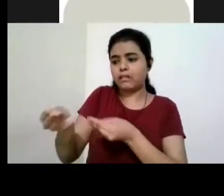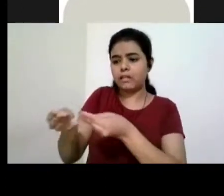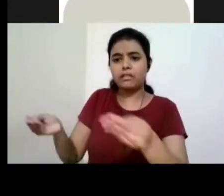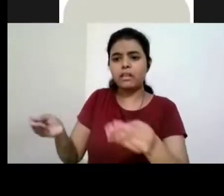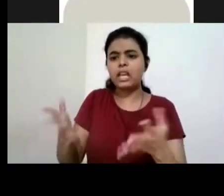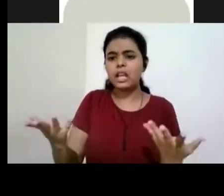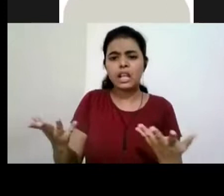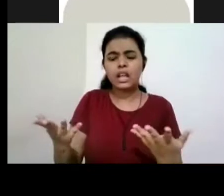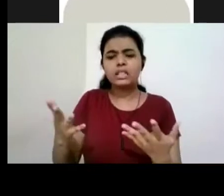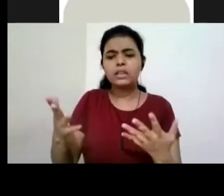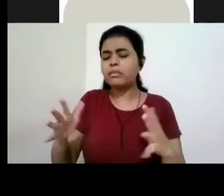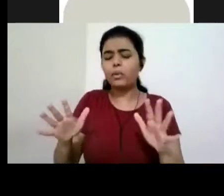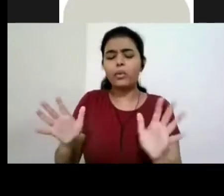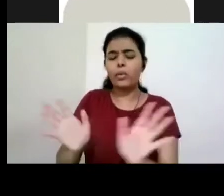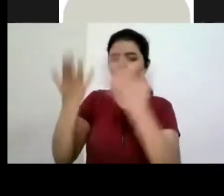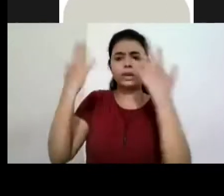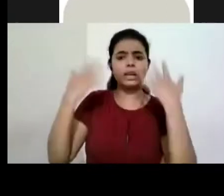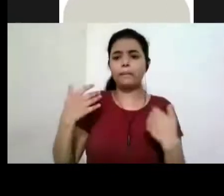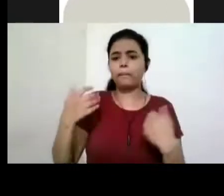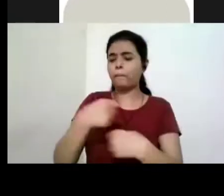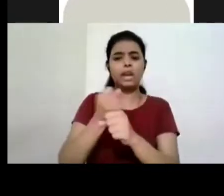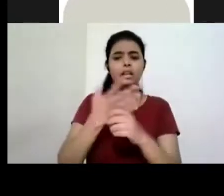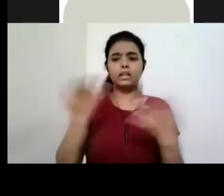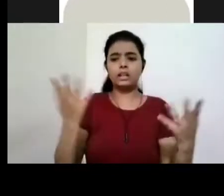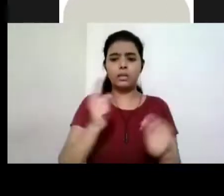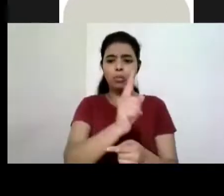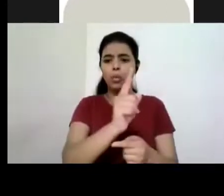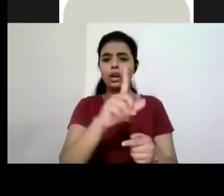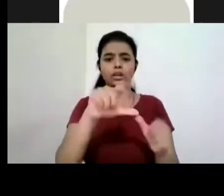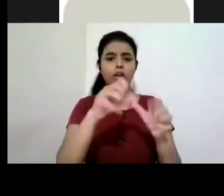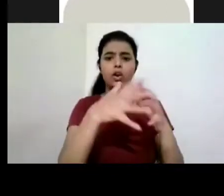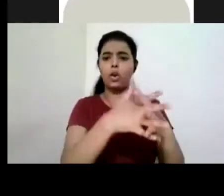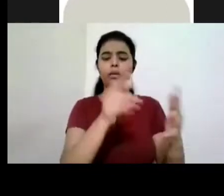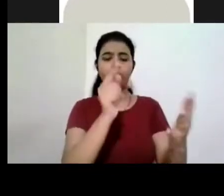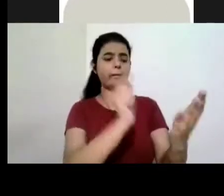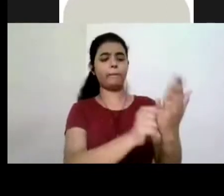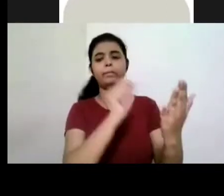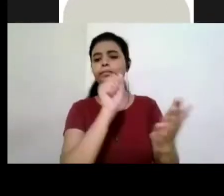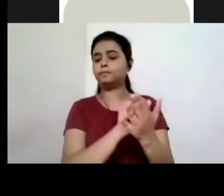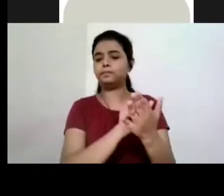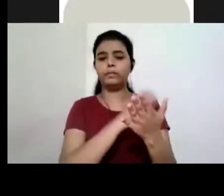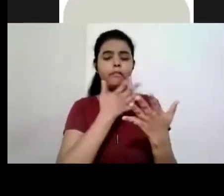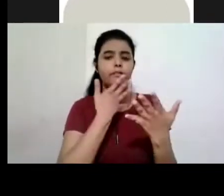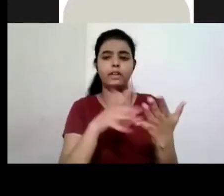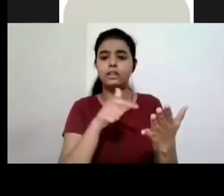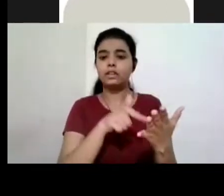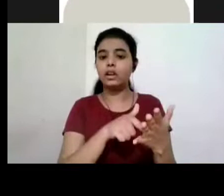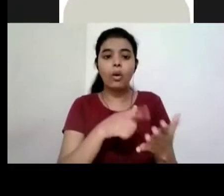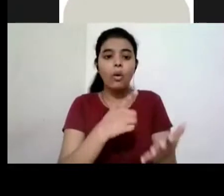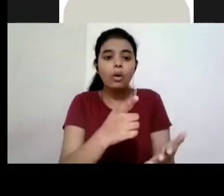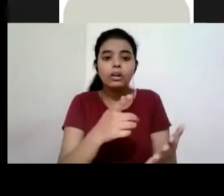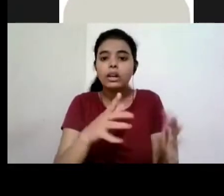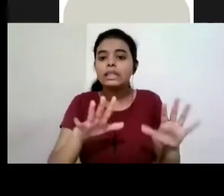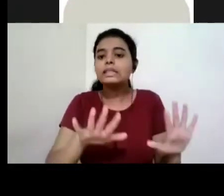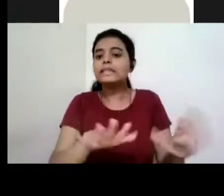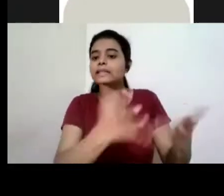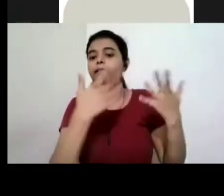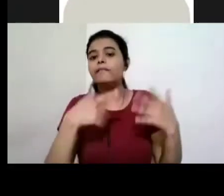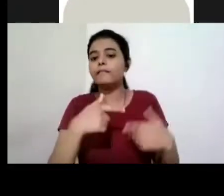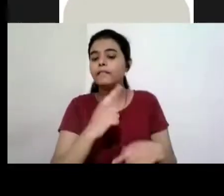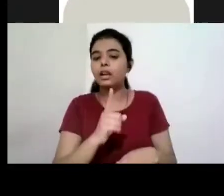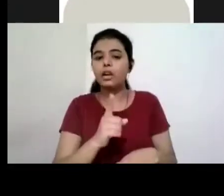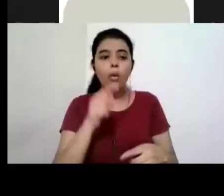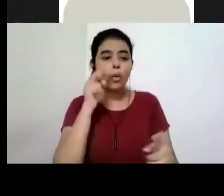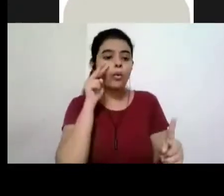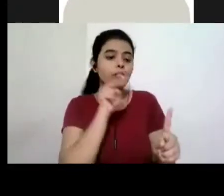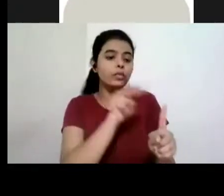and made a particular legislation or have a set of legislations with a particular